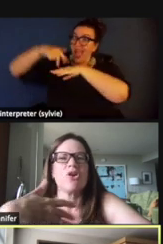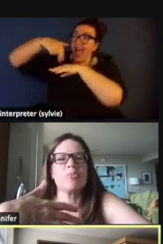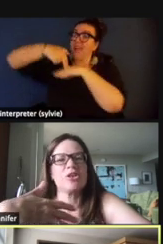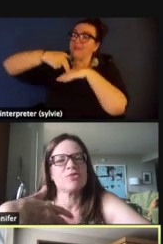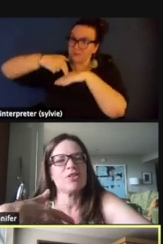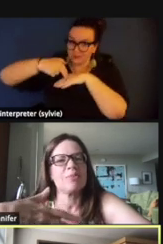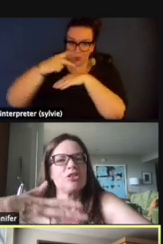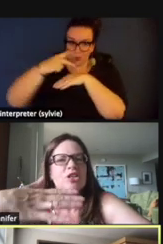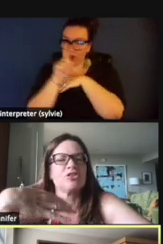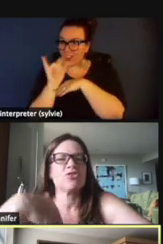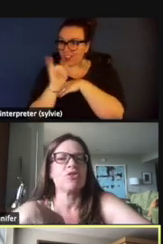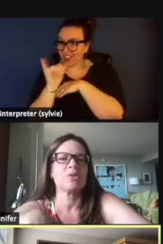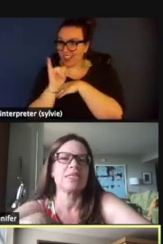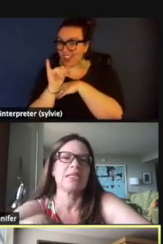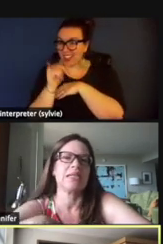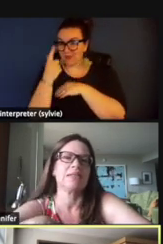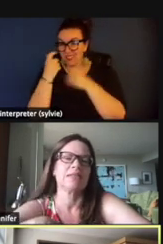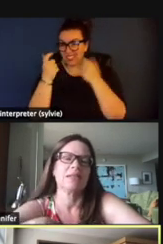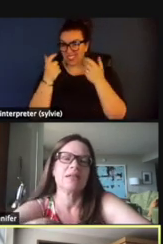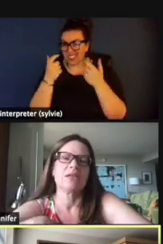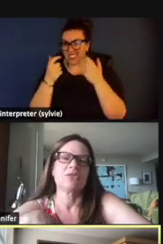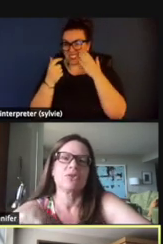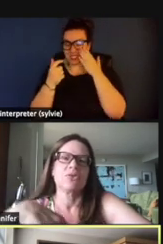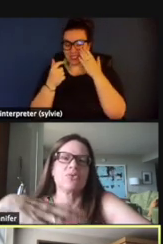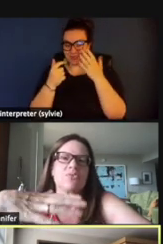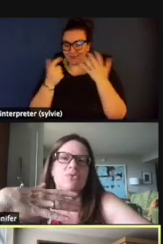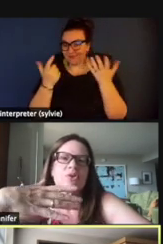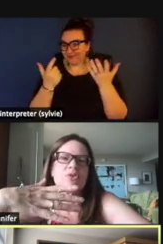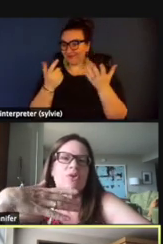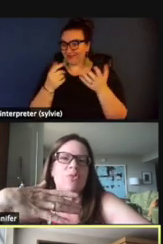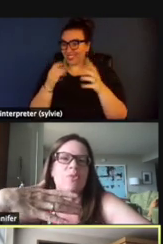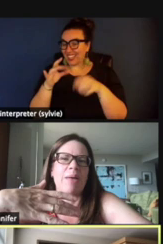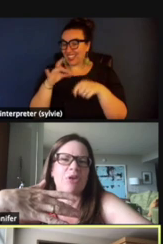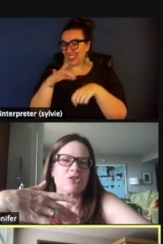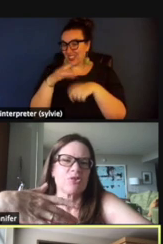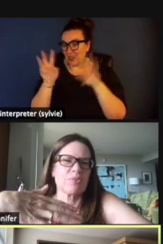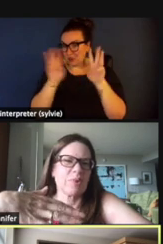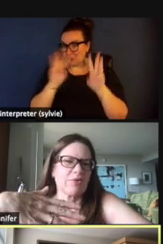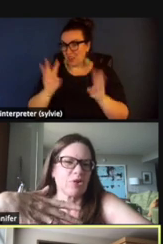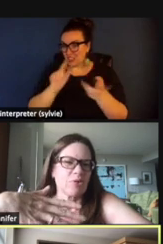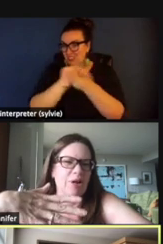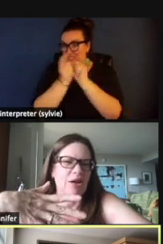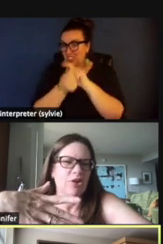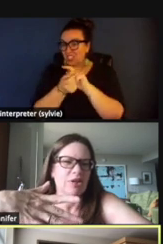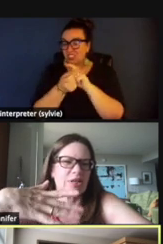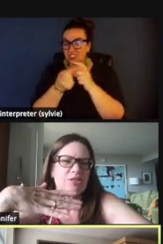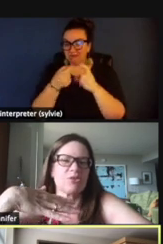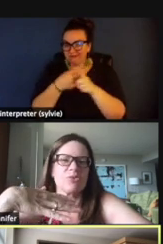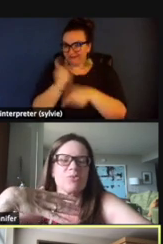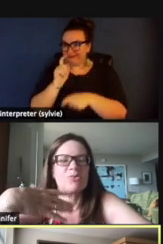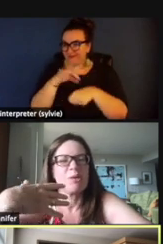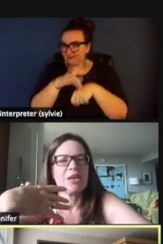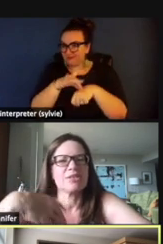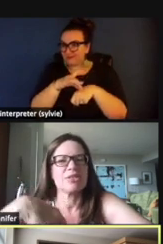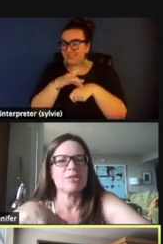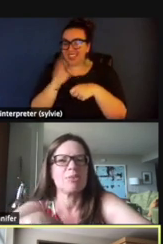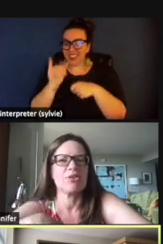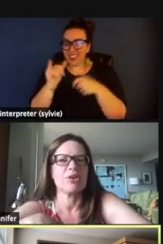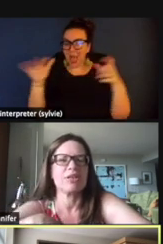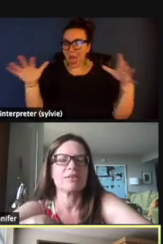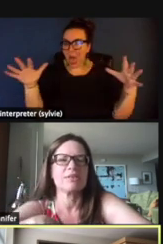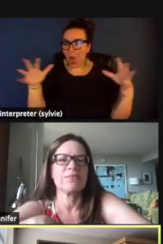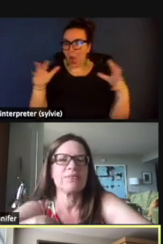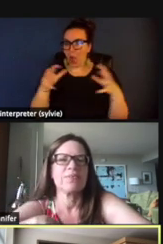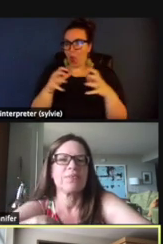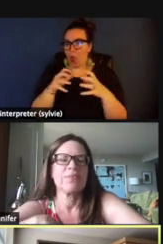these are all because of climate change, they're all receding. So, you know, I'm not sure, I haven't heard about how long it is till they may just disappear